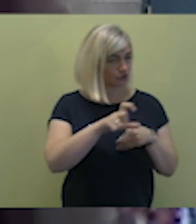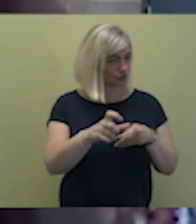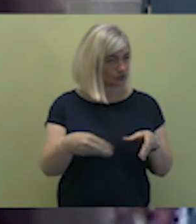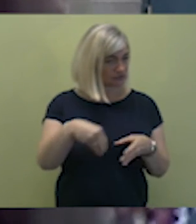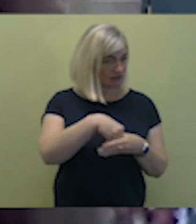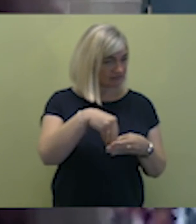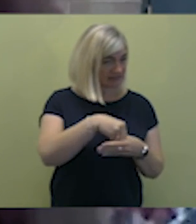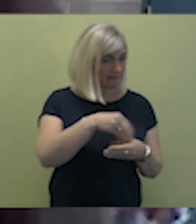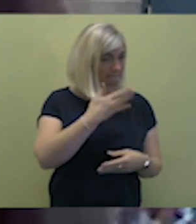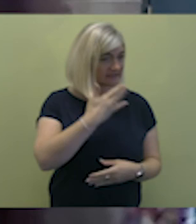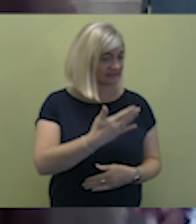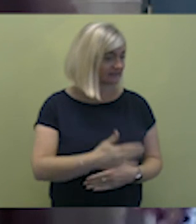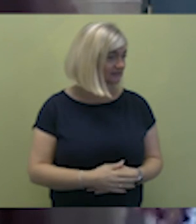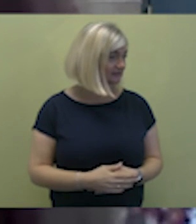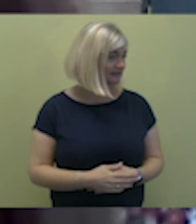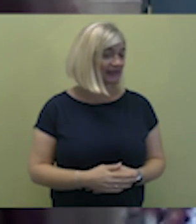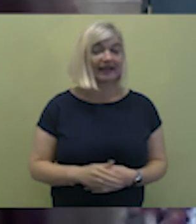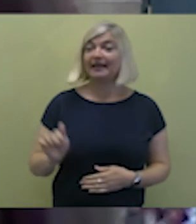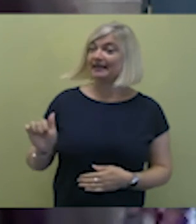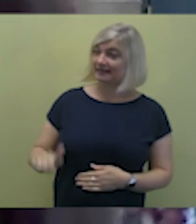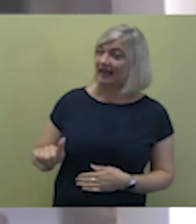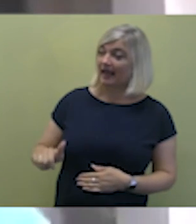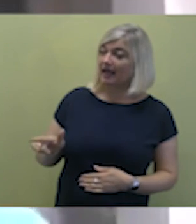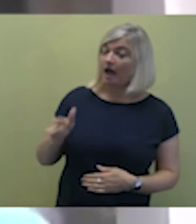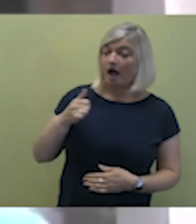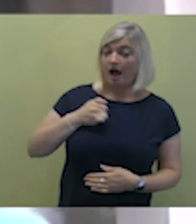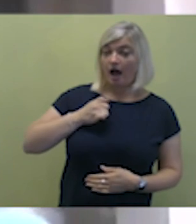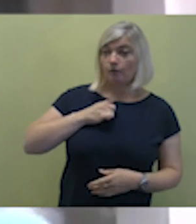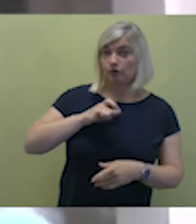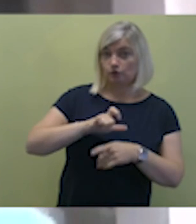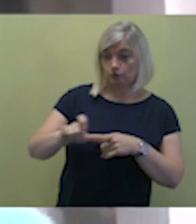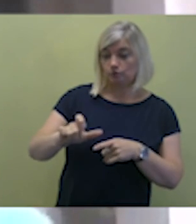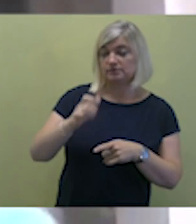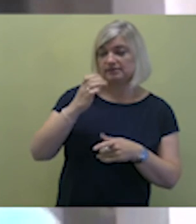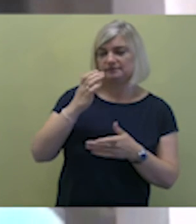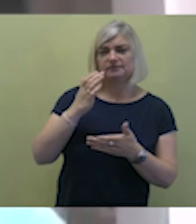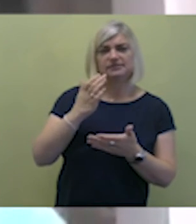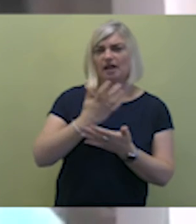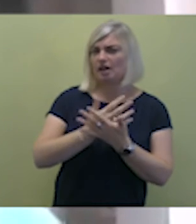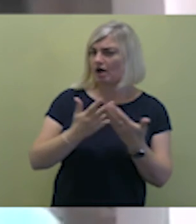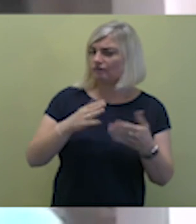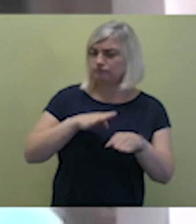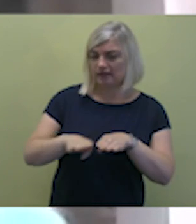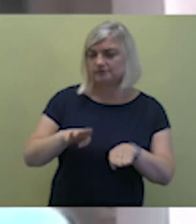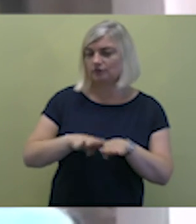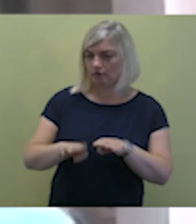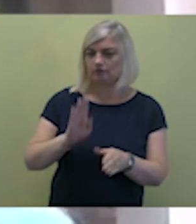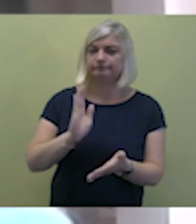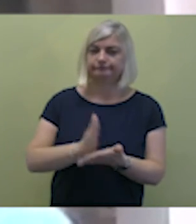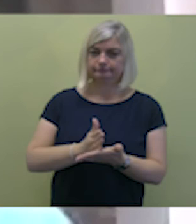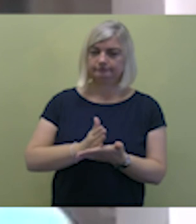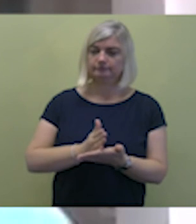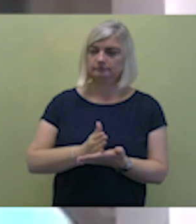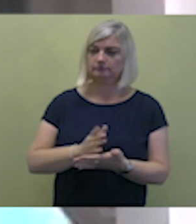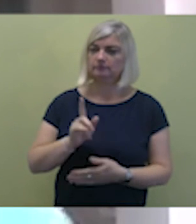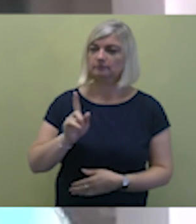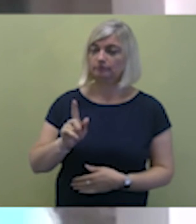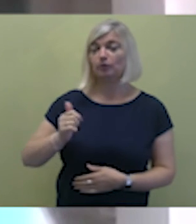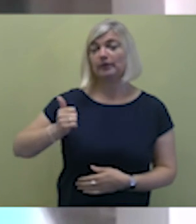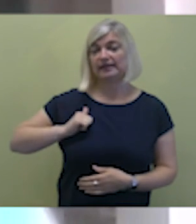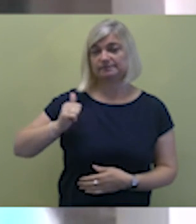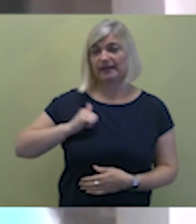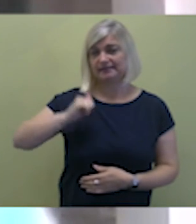courses and some of the subjects that will be covered? Yeah, our course is very heavily practical based, but obviously we